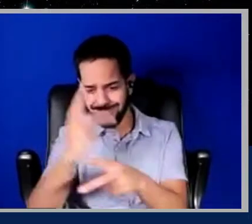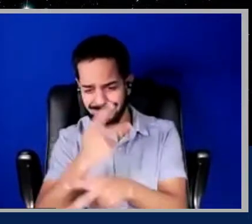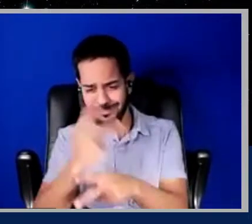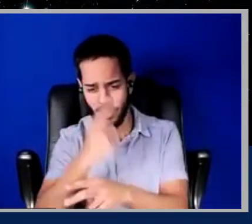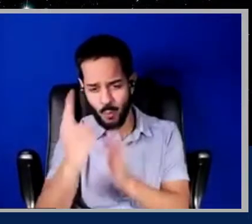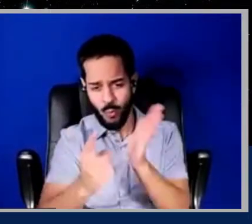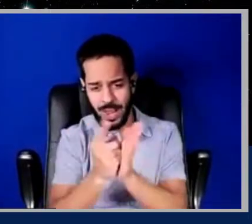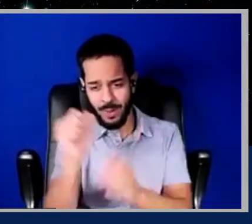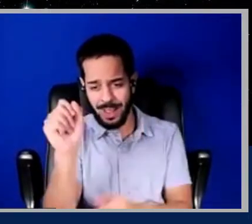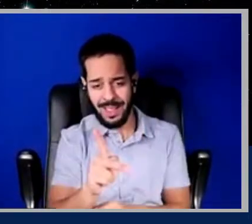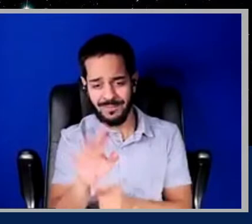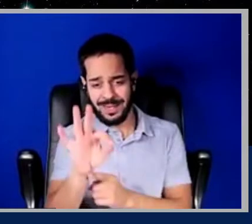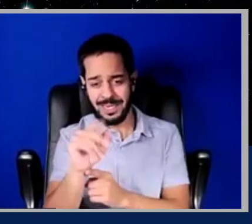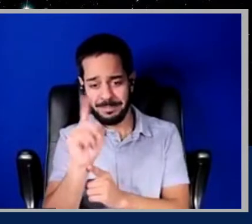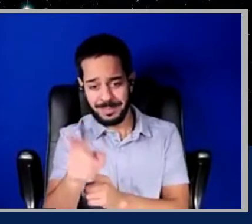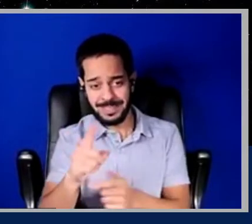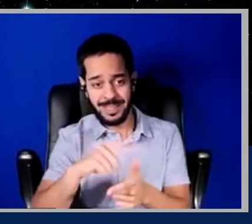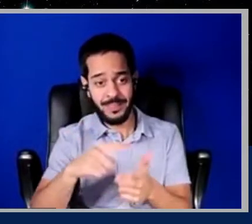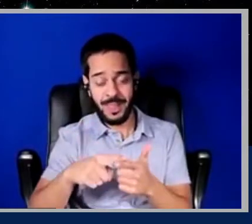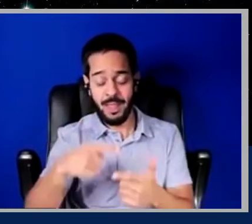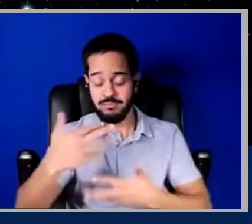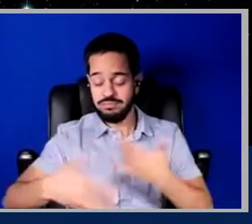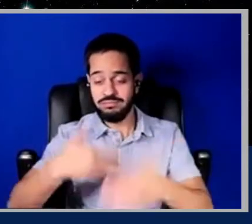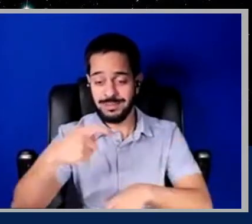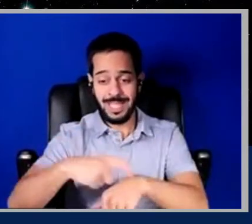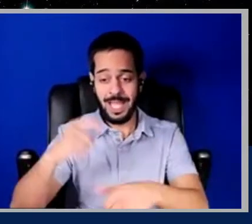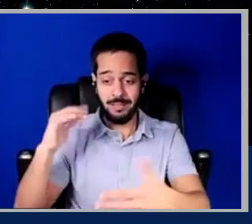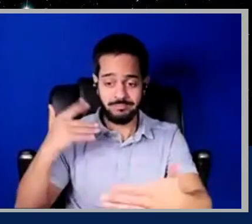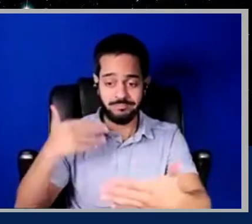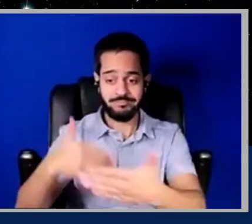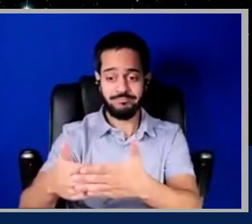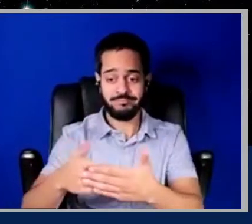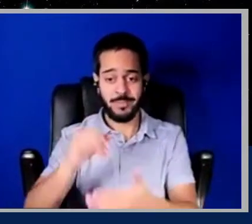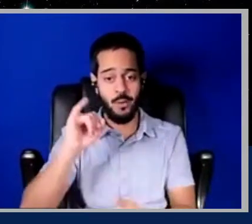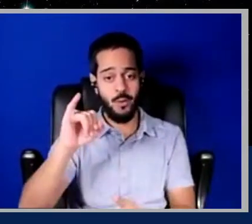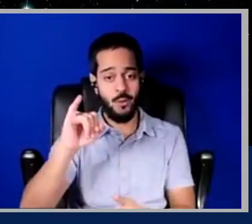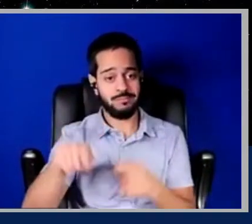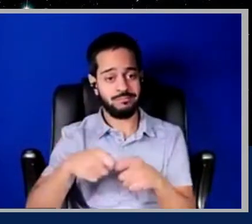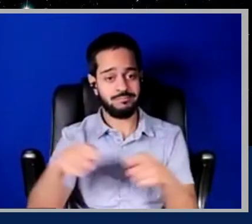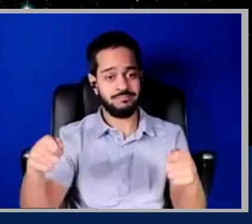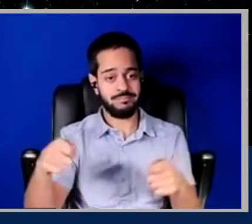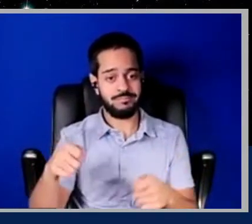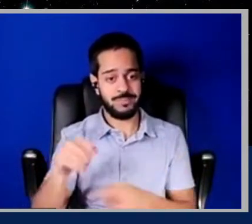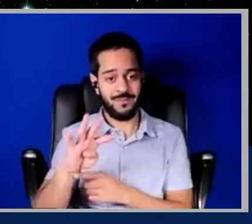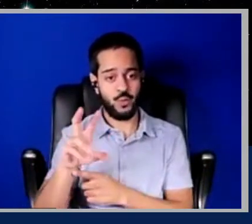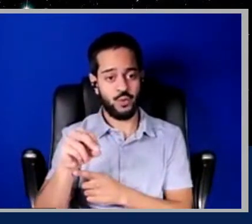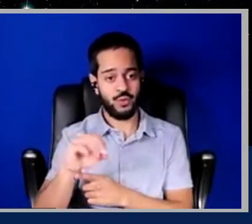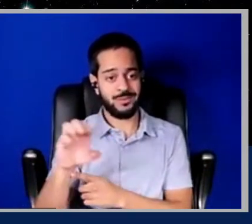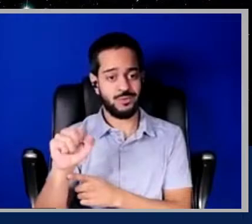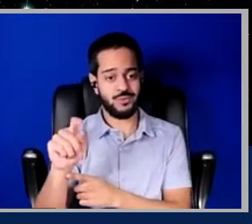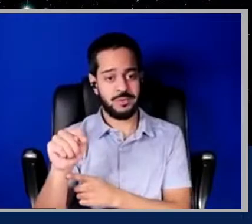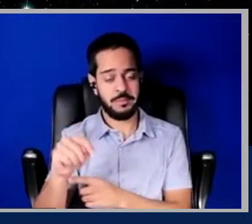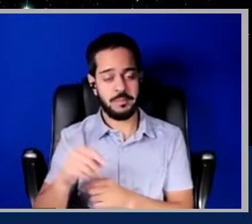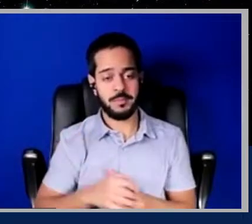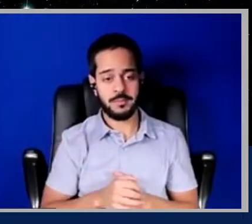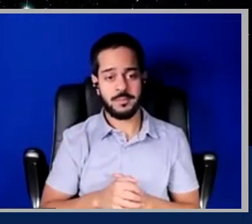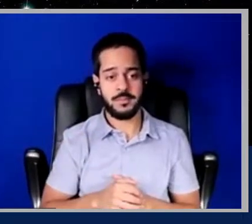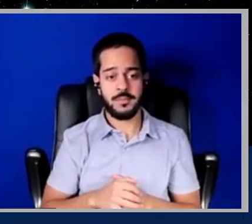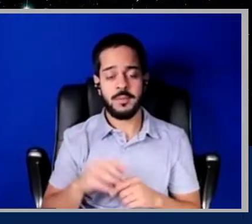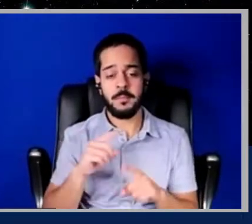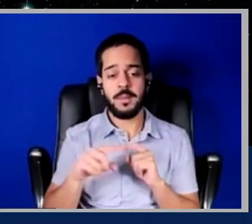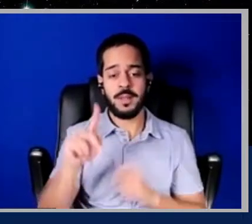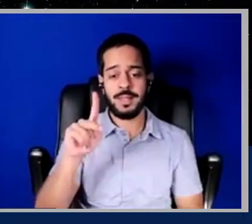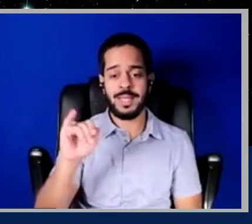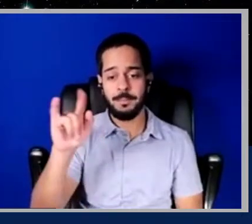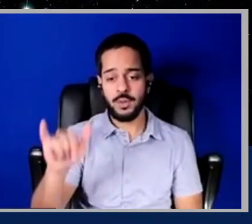90 minutes? And then 90 minutes goes by, and it's like, oh, it's time for the show to be over here at 4:30 Eastern time. But Kimberly, Alicia, thank